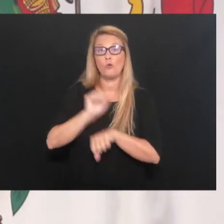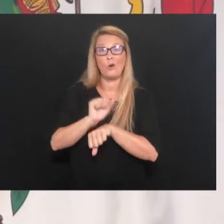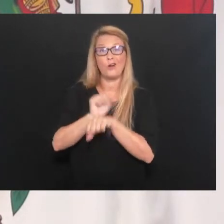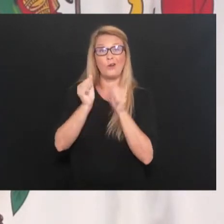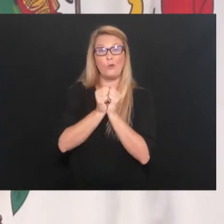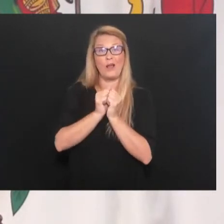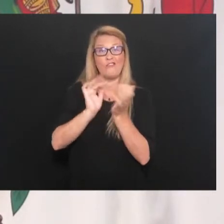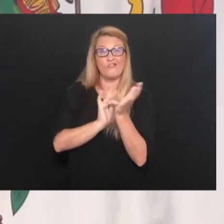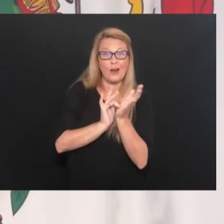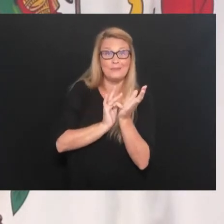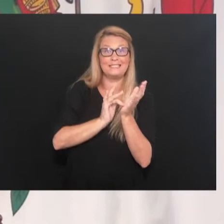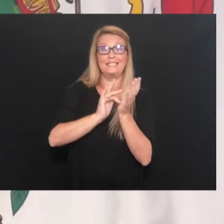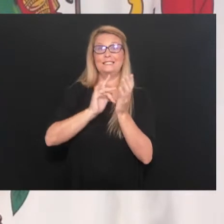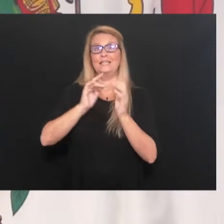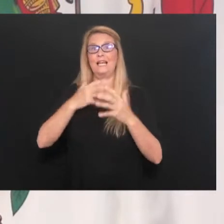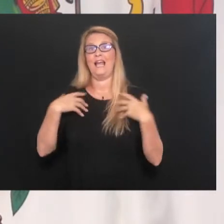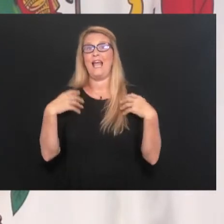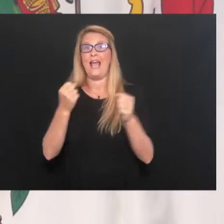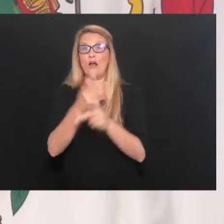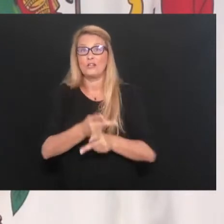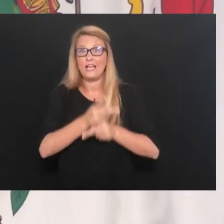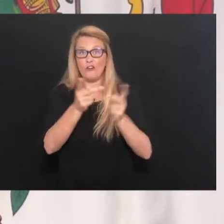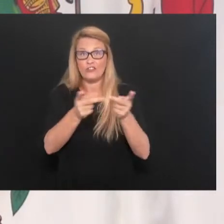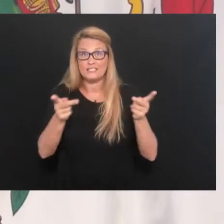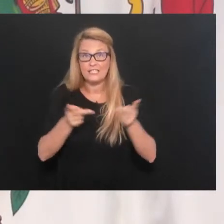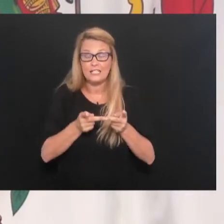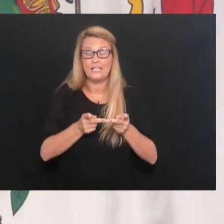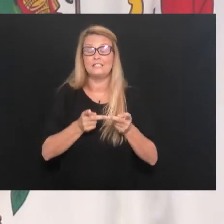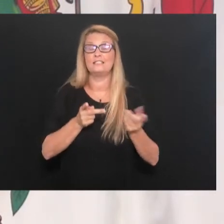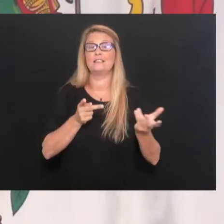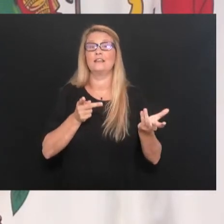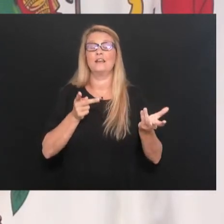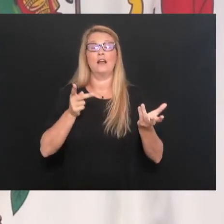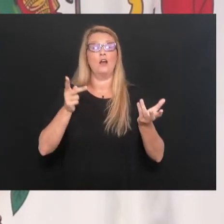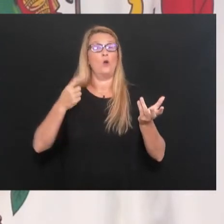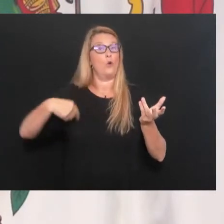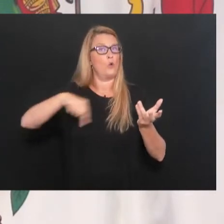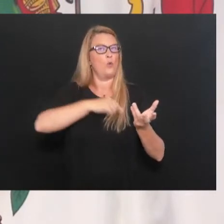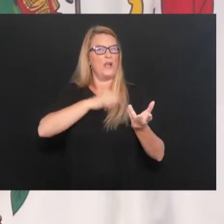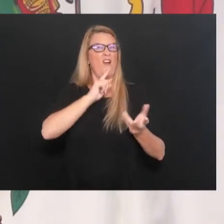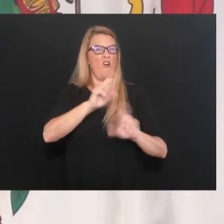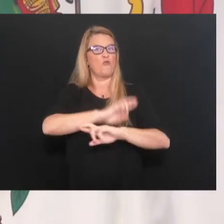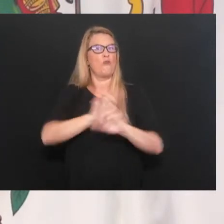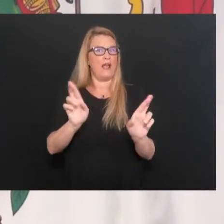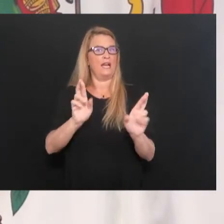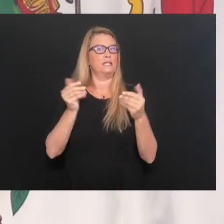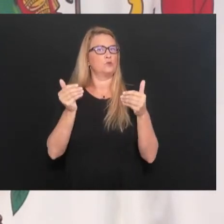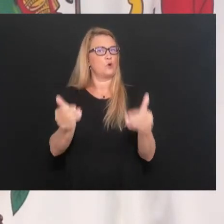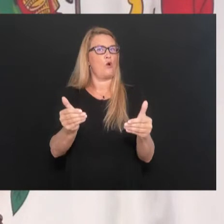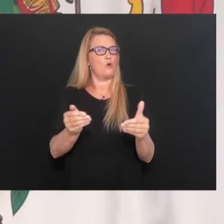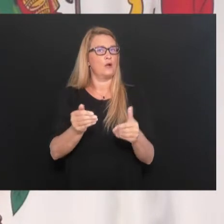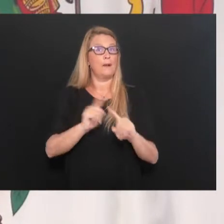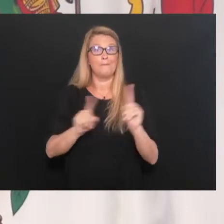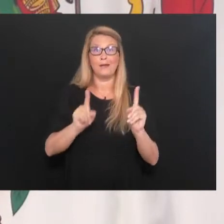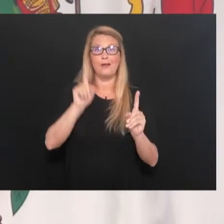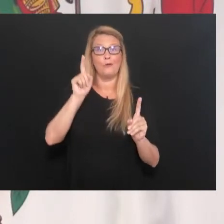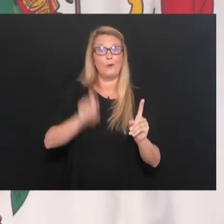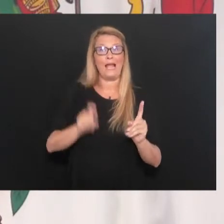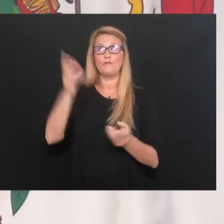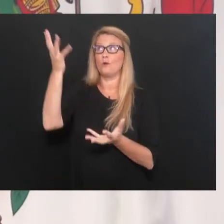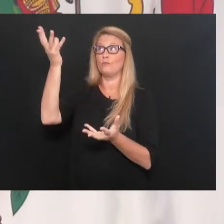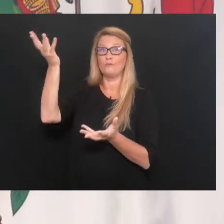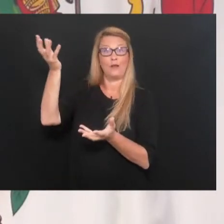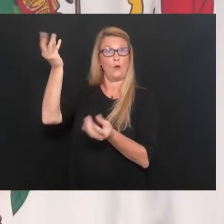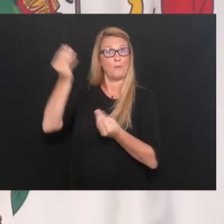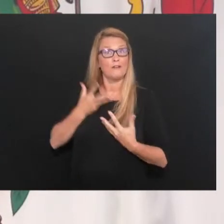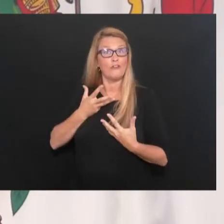pharmacies, with everybody, the healthcare facilities, everybody, and we'll be ready to go. But we've got to get the White House